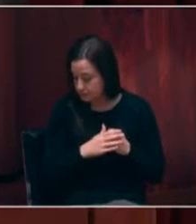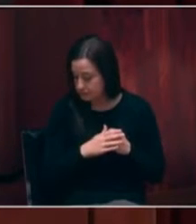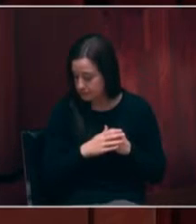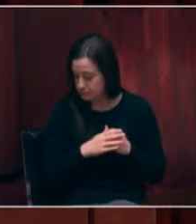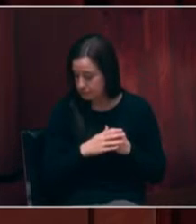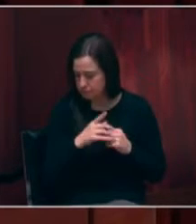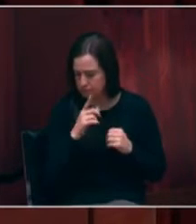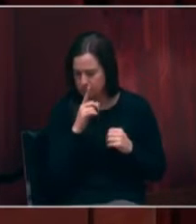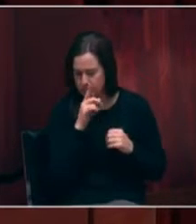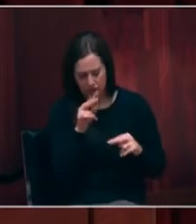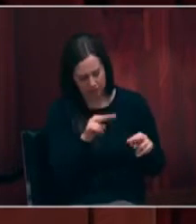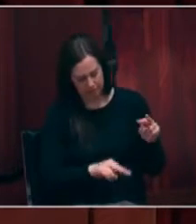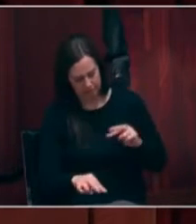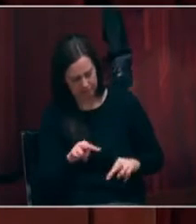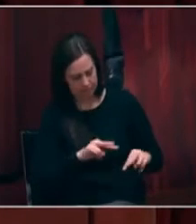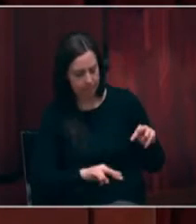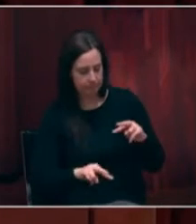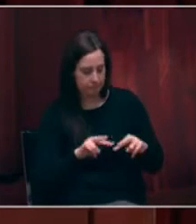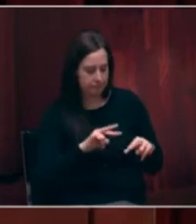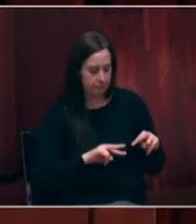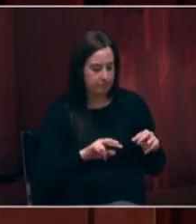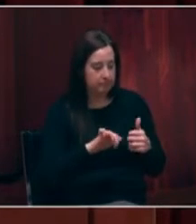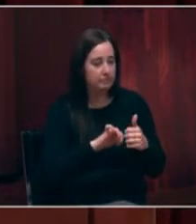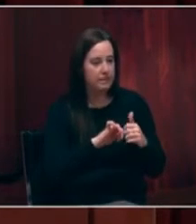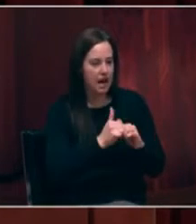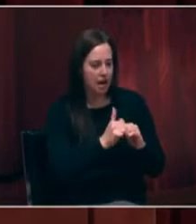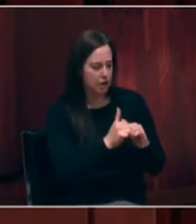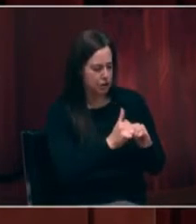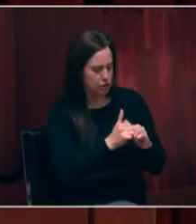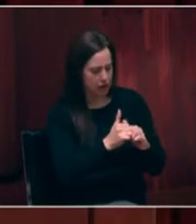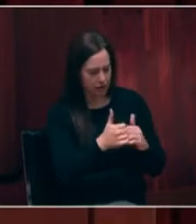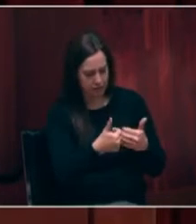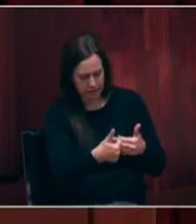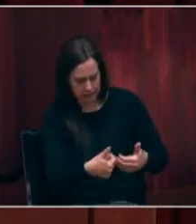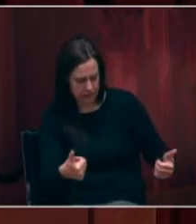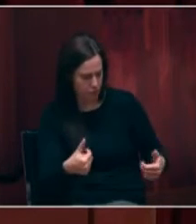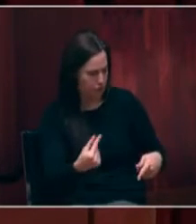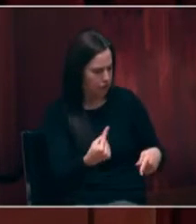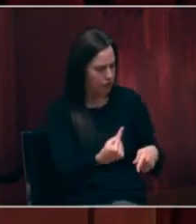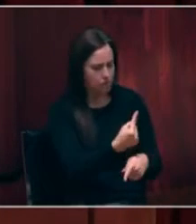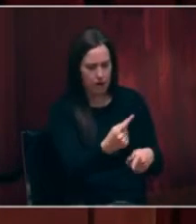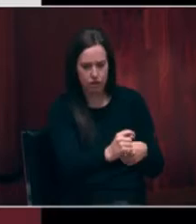where can you differentiate in your workforce the right training. So what